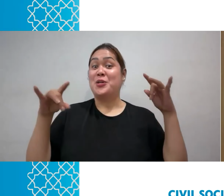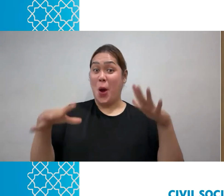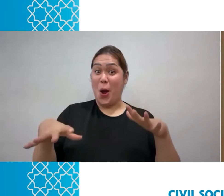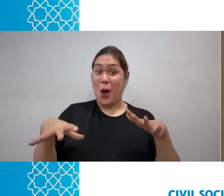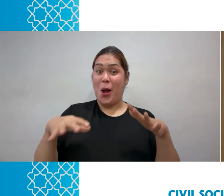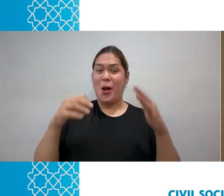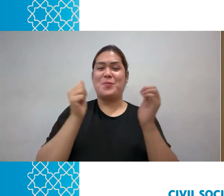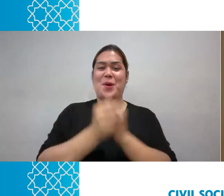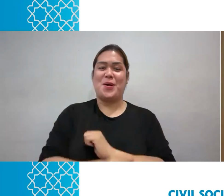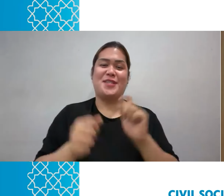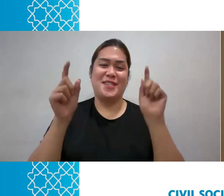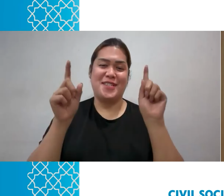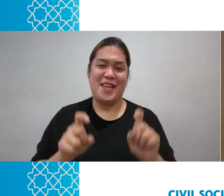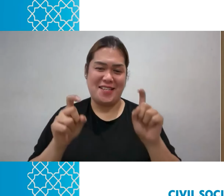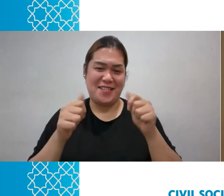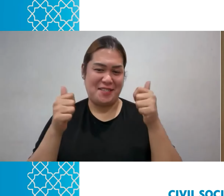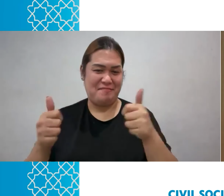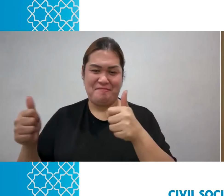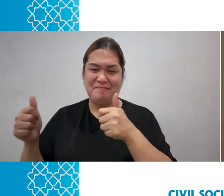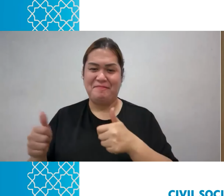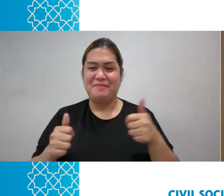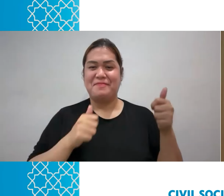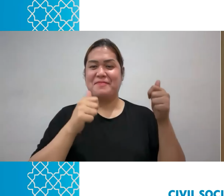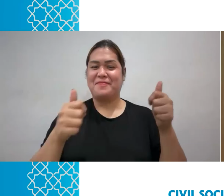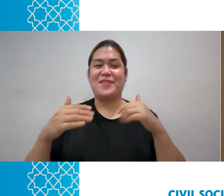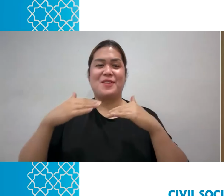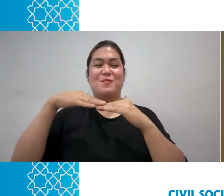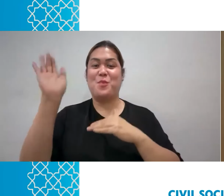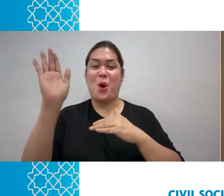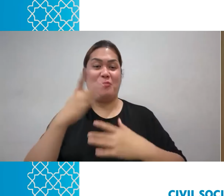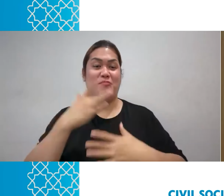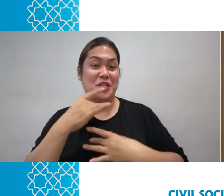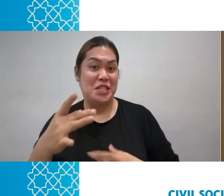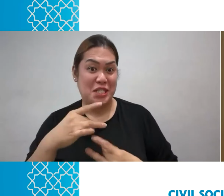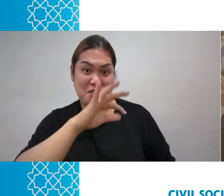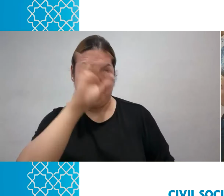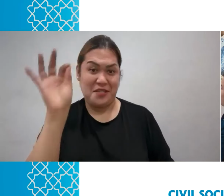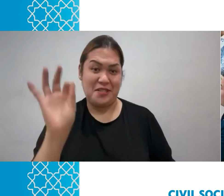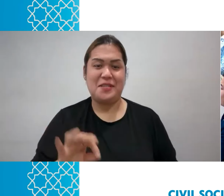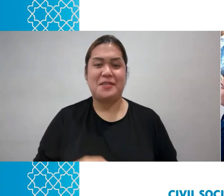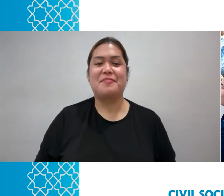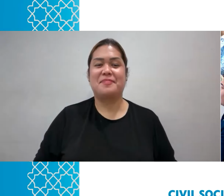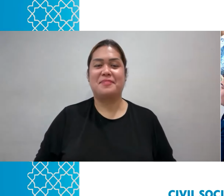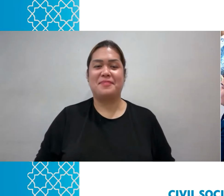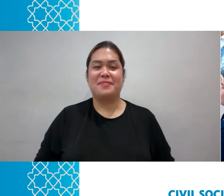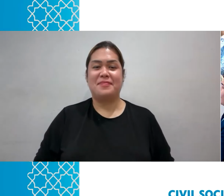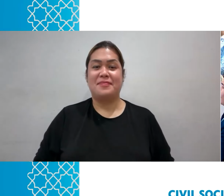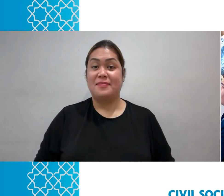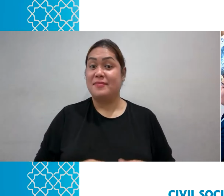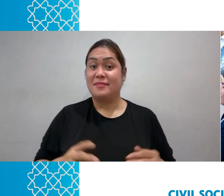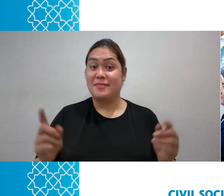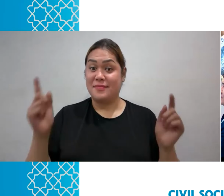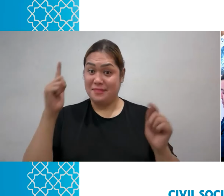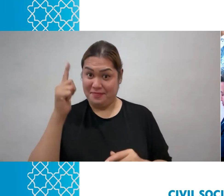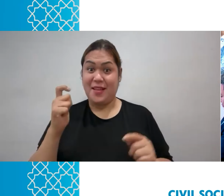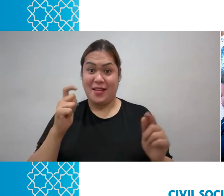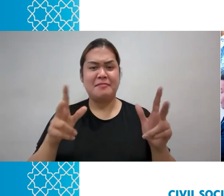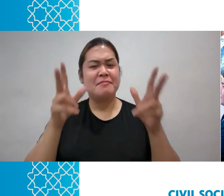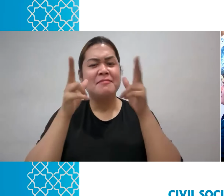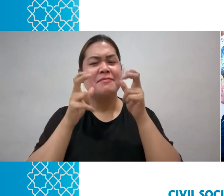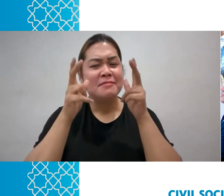go on to the more interesting questions. And we want to hear from you. The